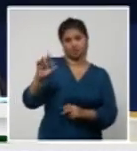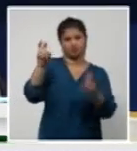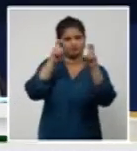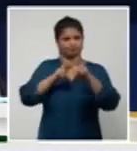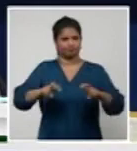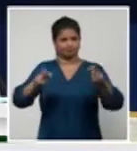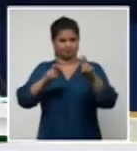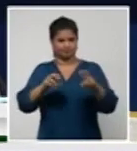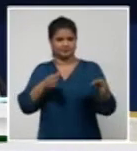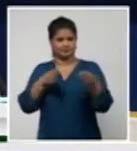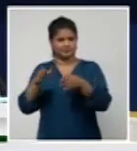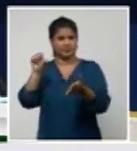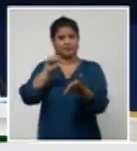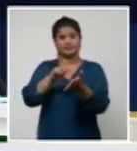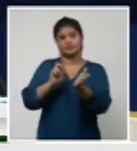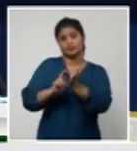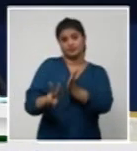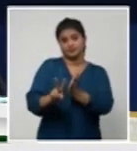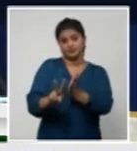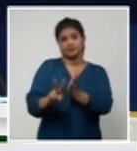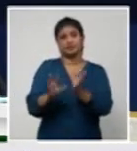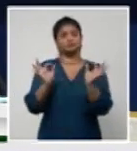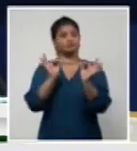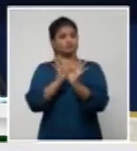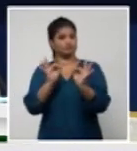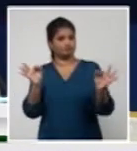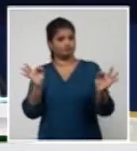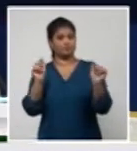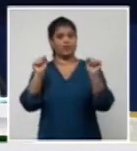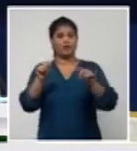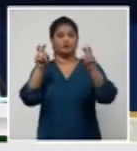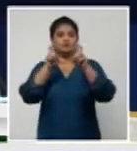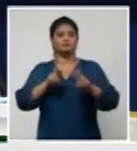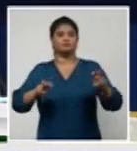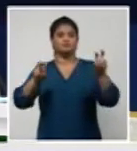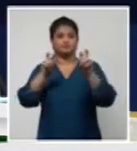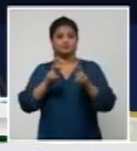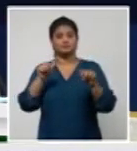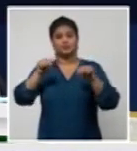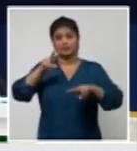928 were processed at the Pedro Curi Tropical Medicine Institute,